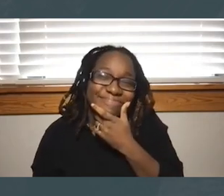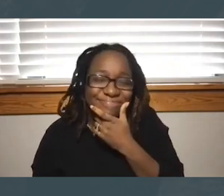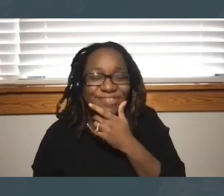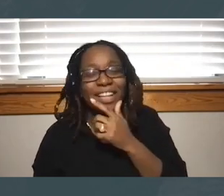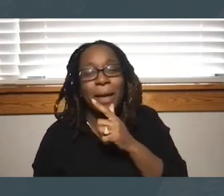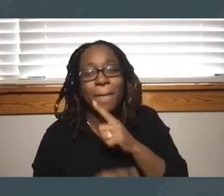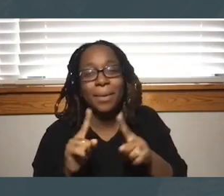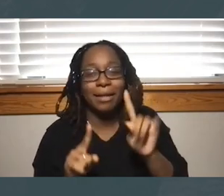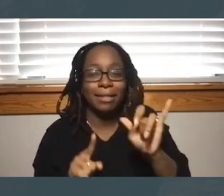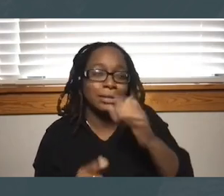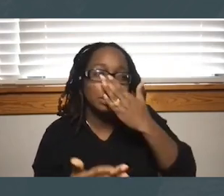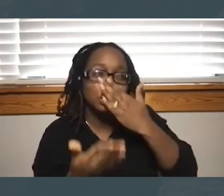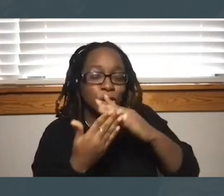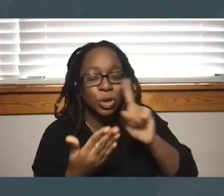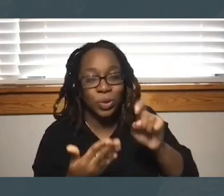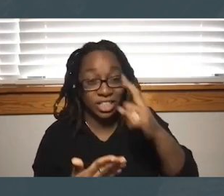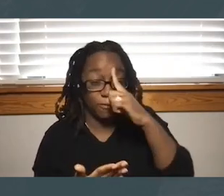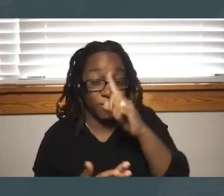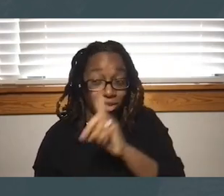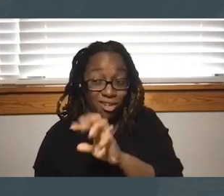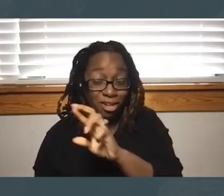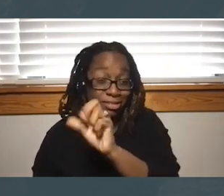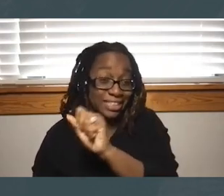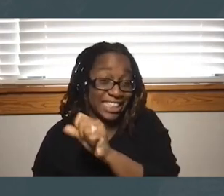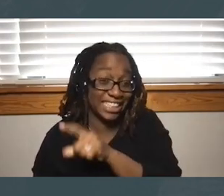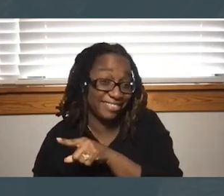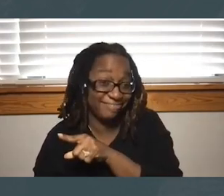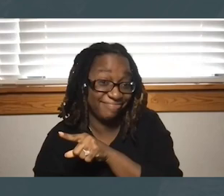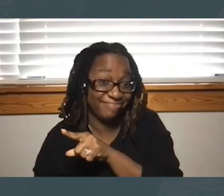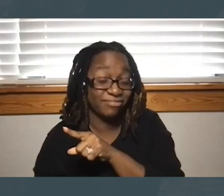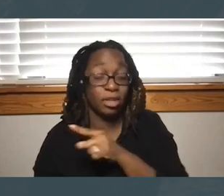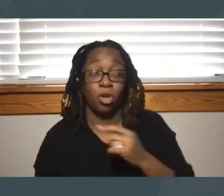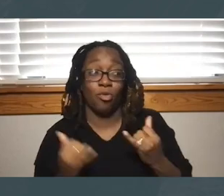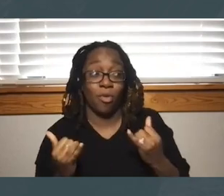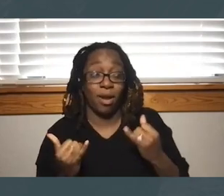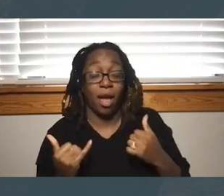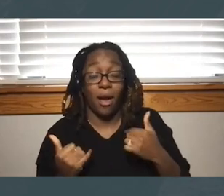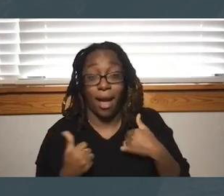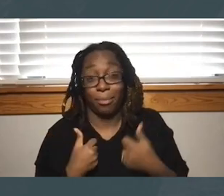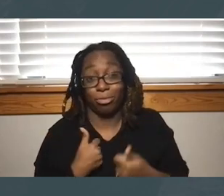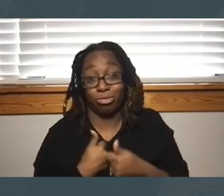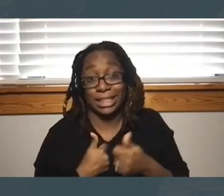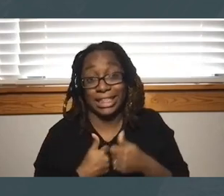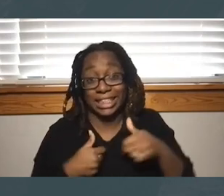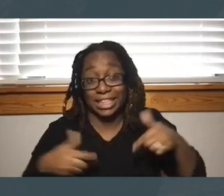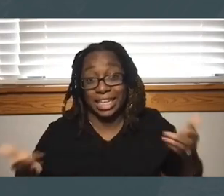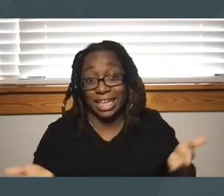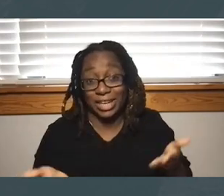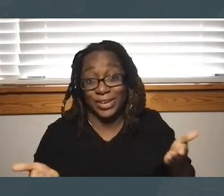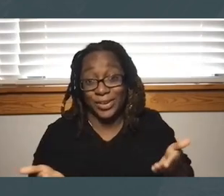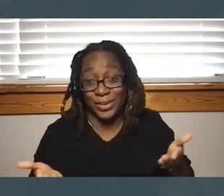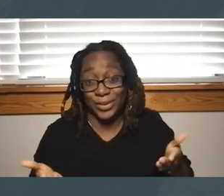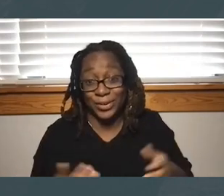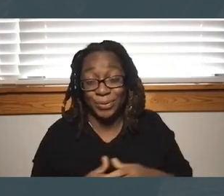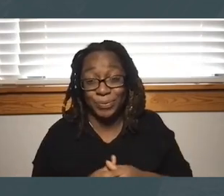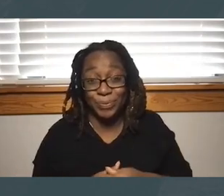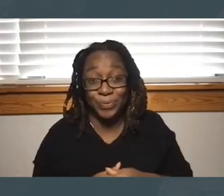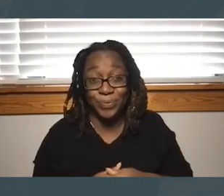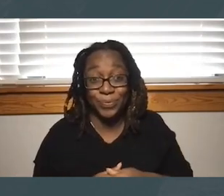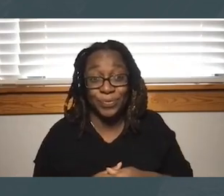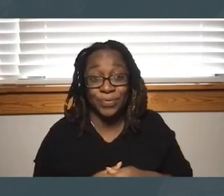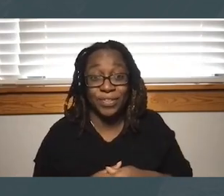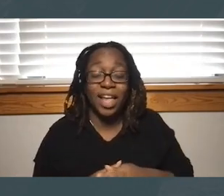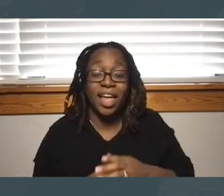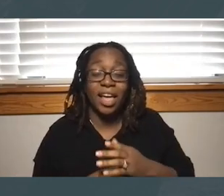Saidiya, because I'm taking a risk right now. I have a question of your interpretation of your